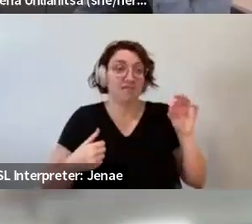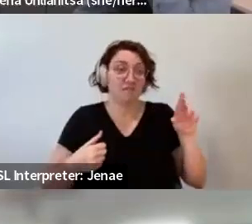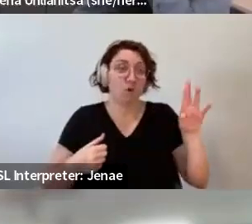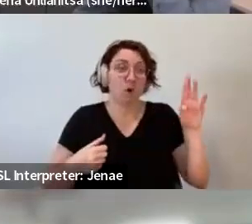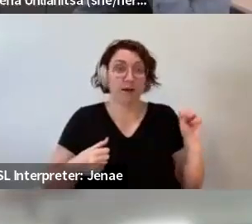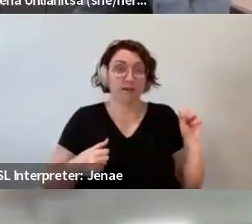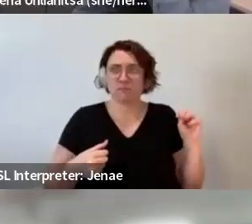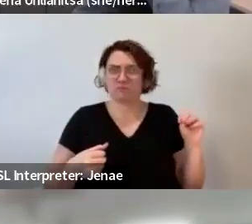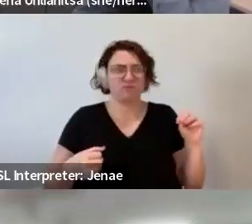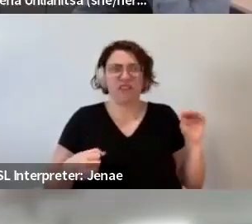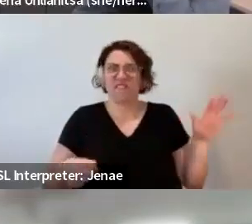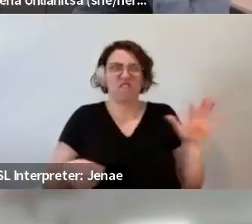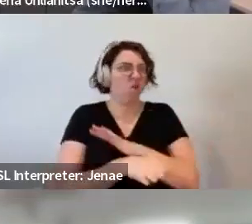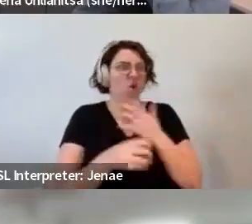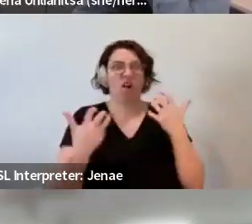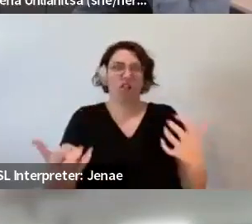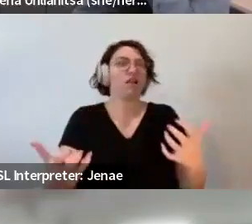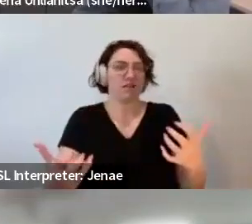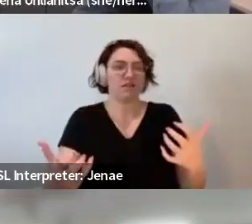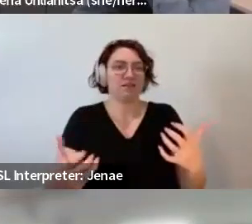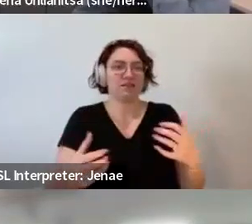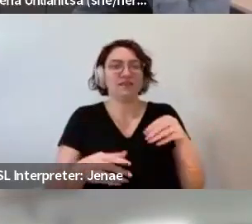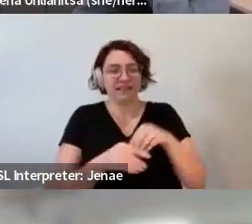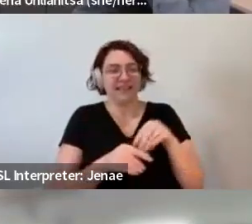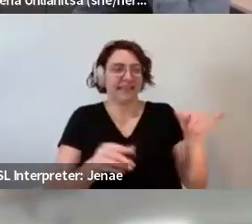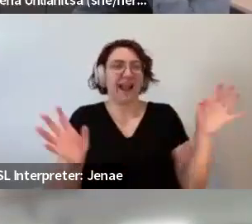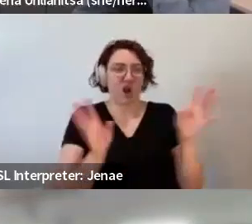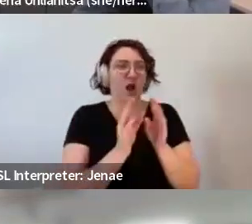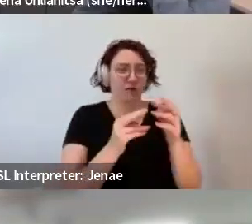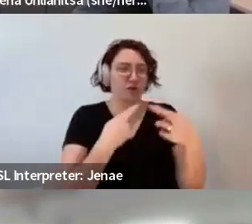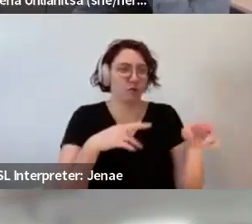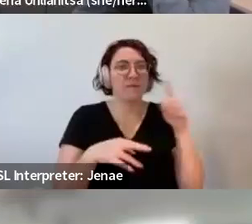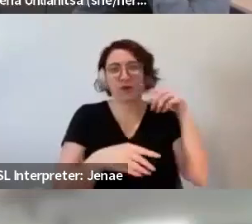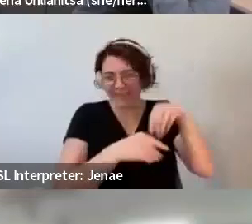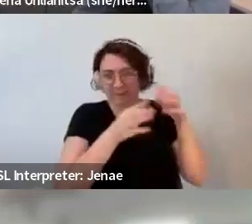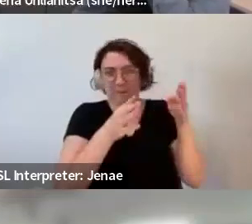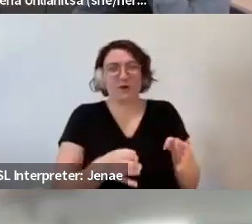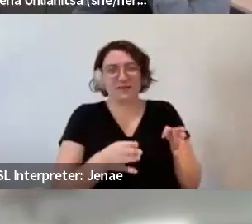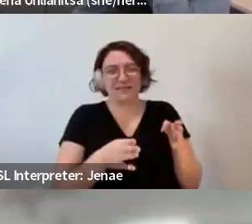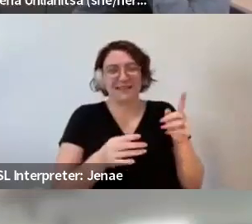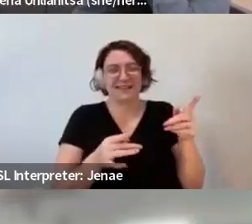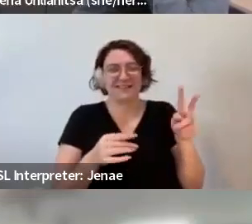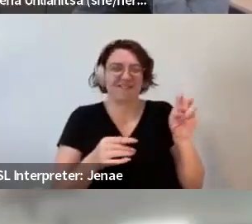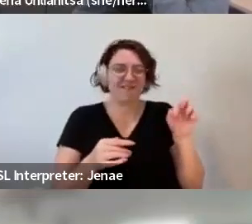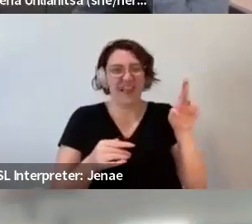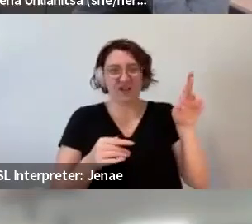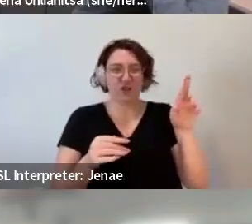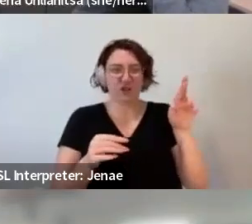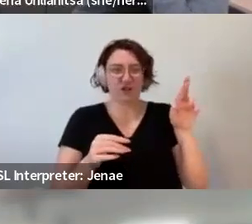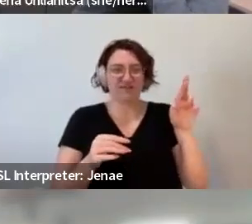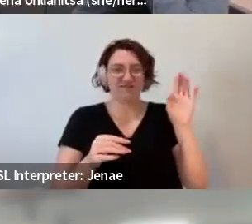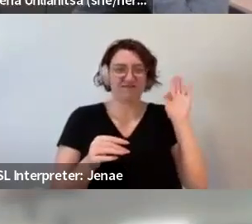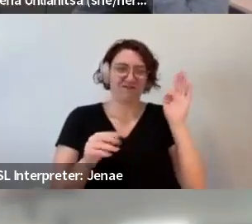was a full room in our Brenda Smith conference room for our in-person vendor forum. So,